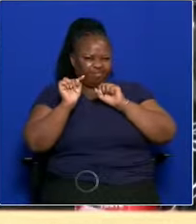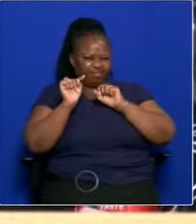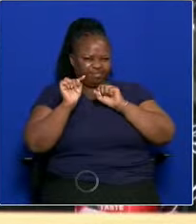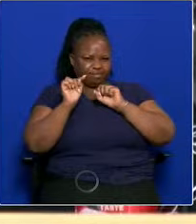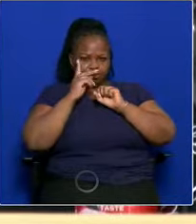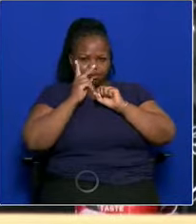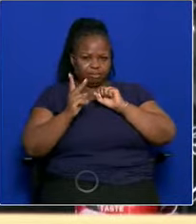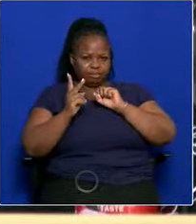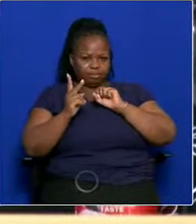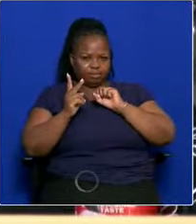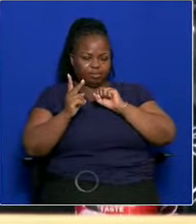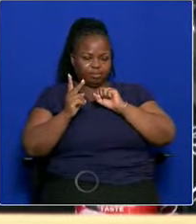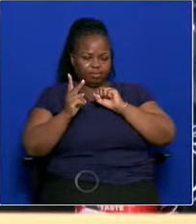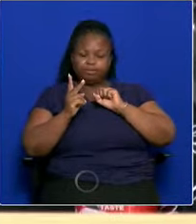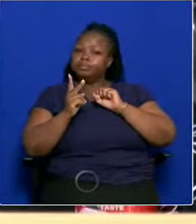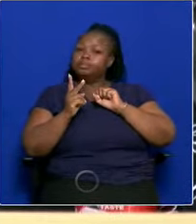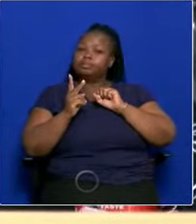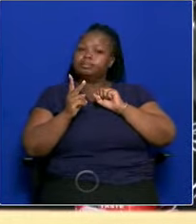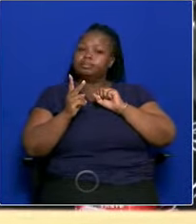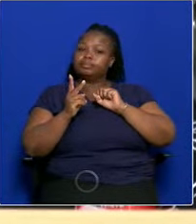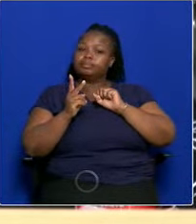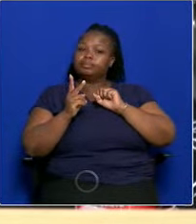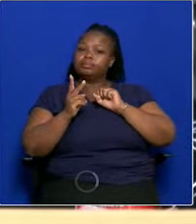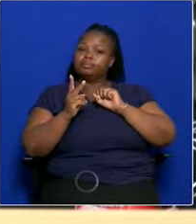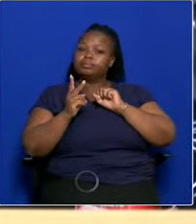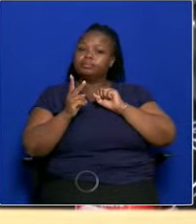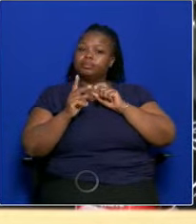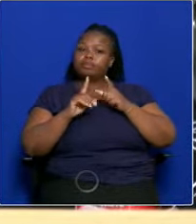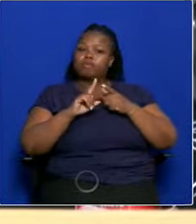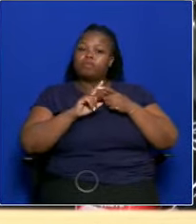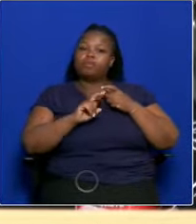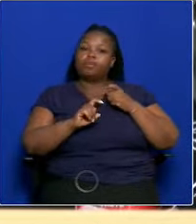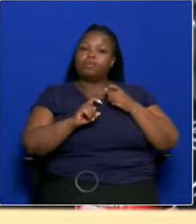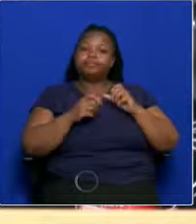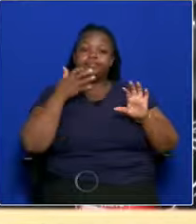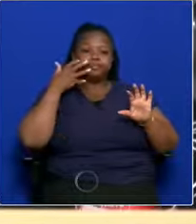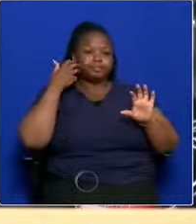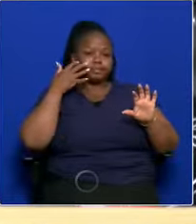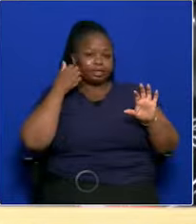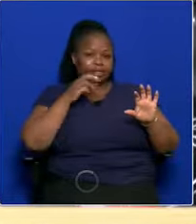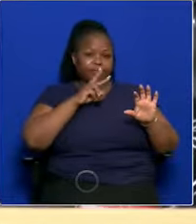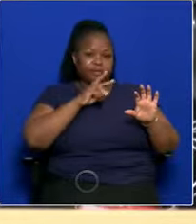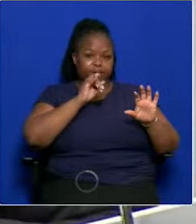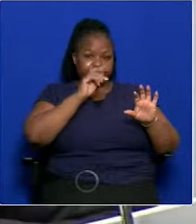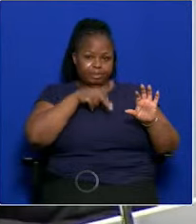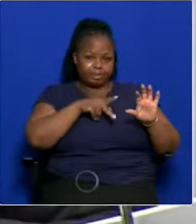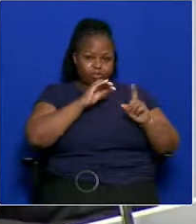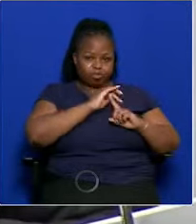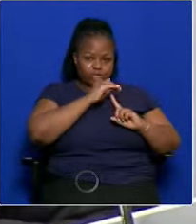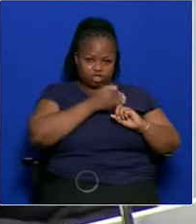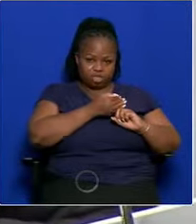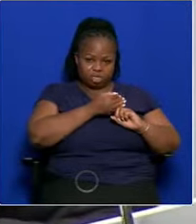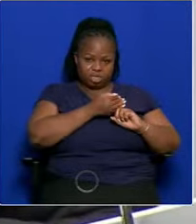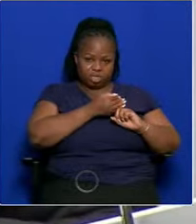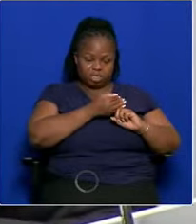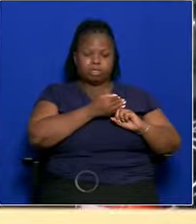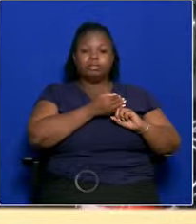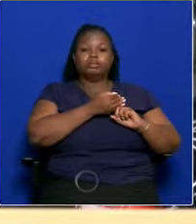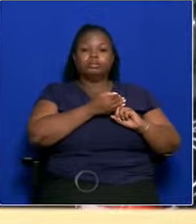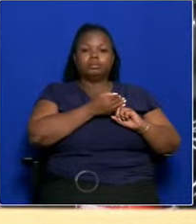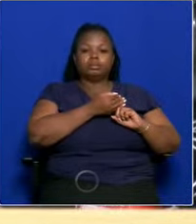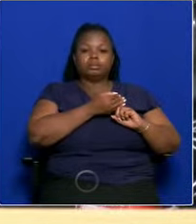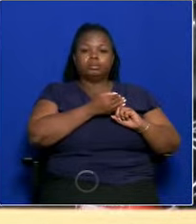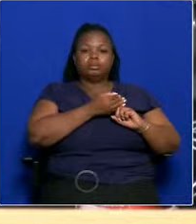it was paid from CAT VIP protection. Can you see that? Yes. And that's the